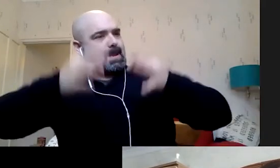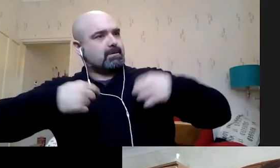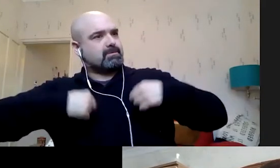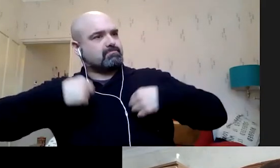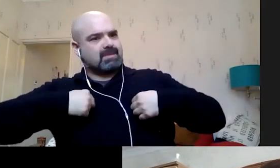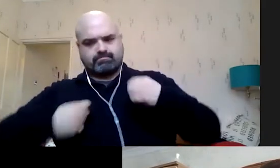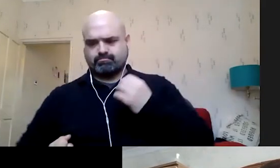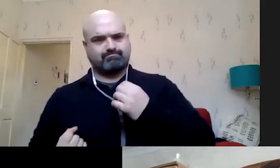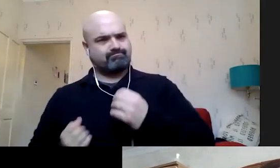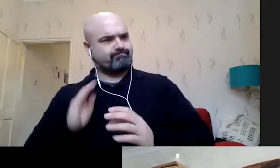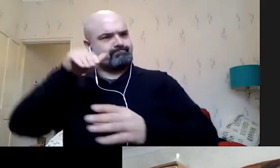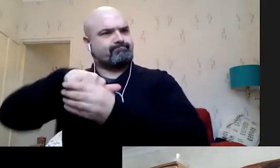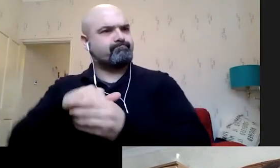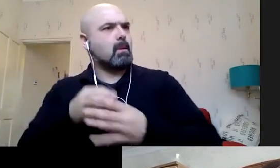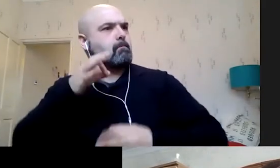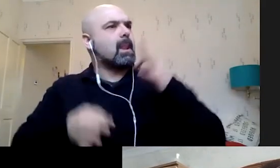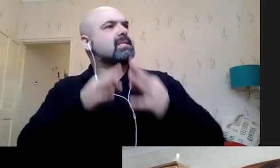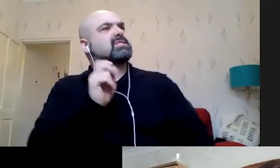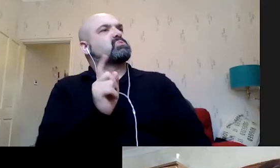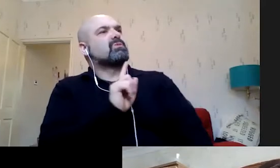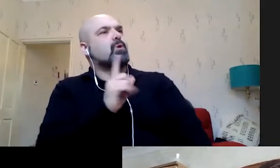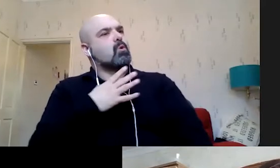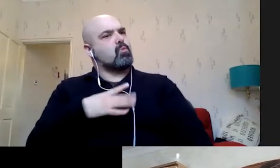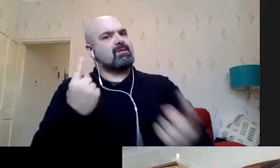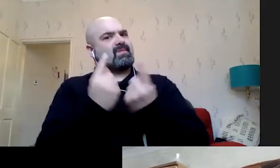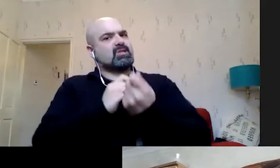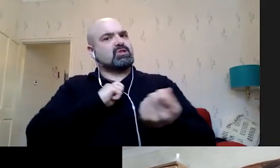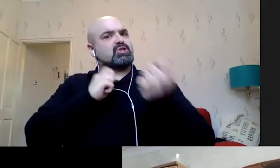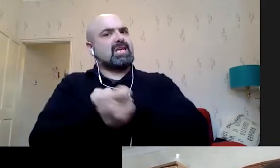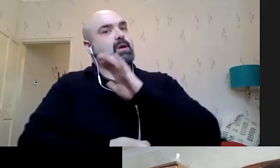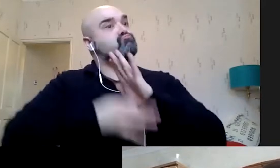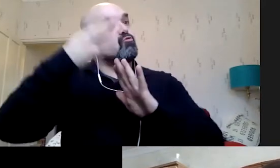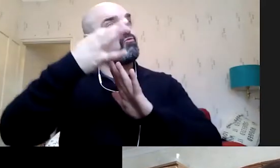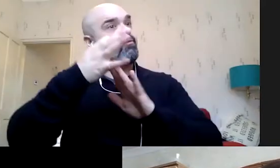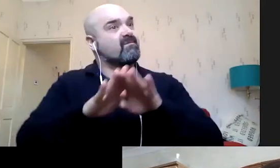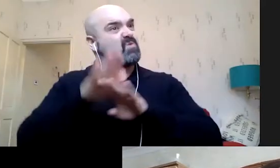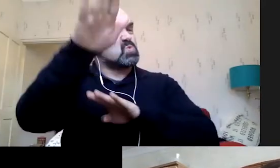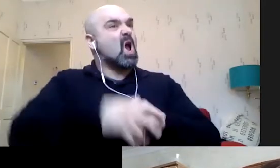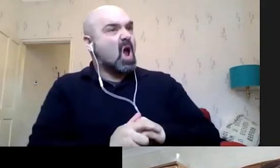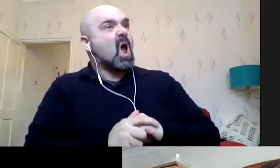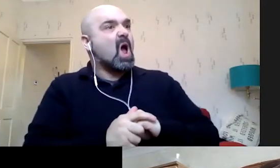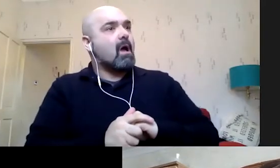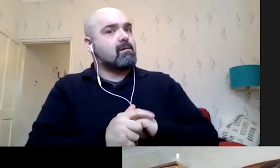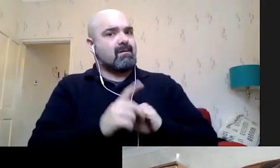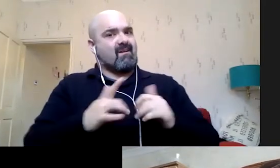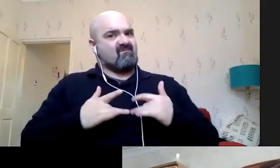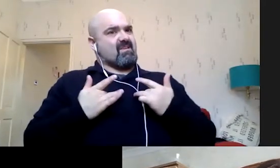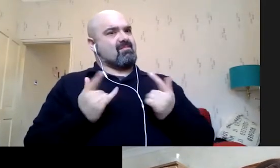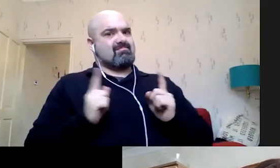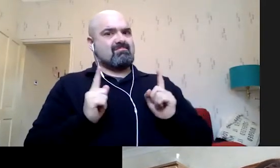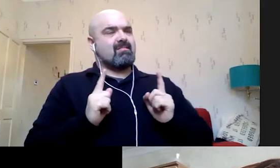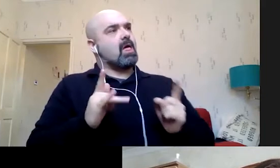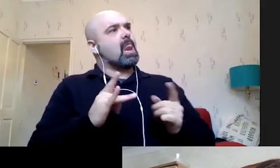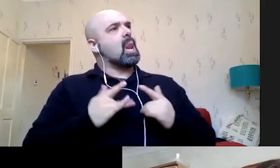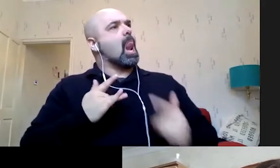and I think we all go into politics because we, you know, we want to change things for the better. And there's a sort of feeling that life should